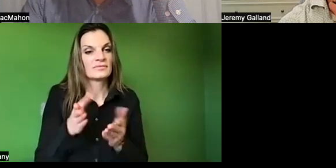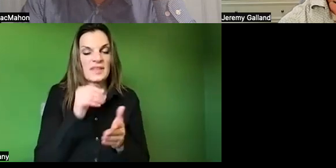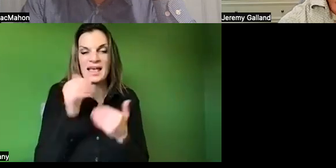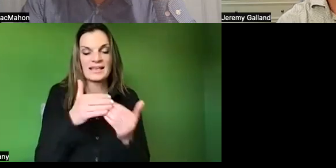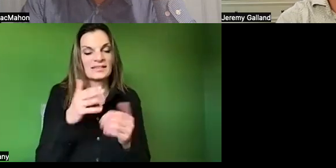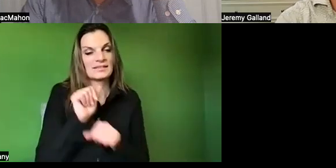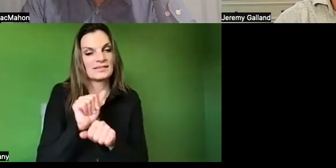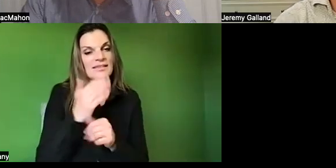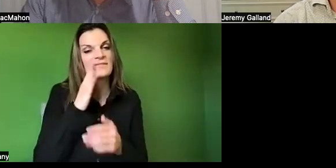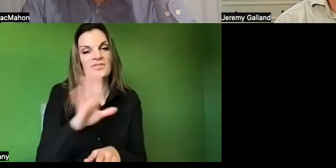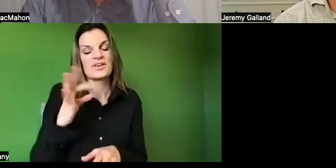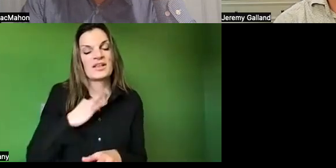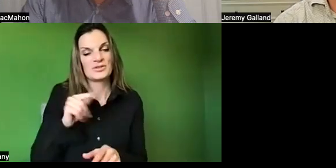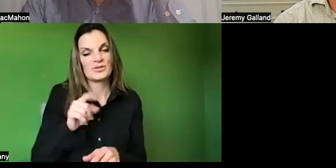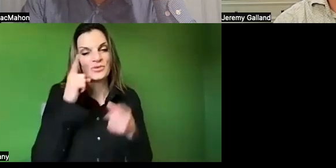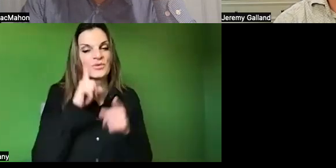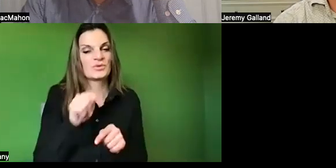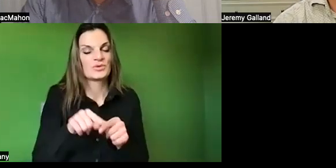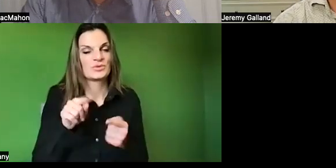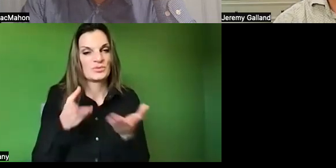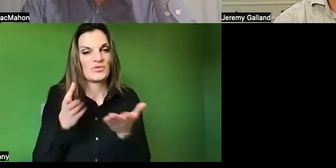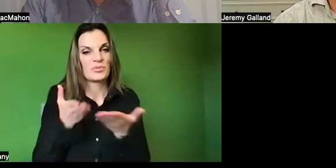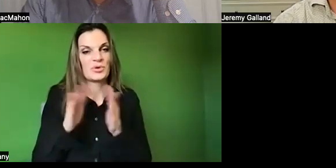for agreeing to serve your community.